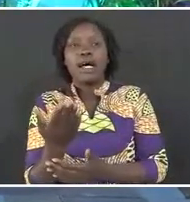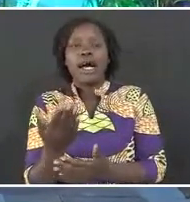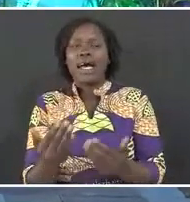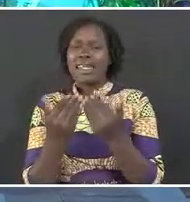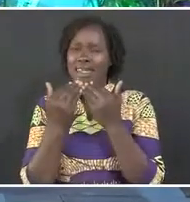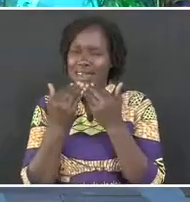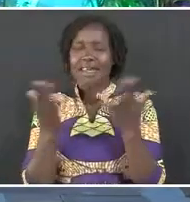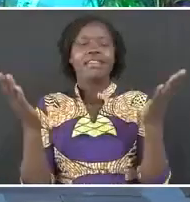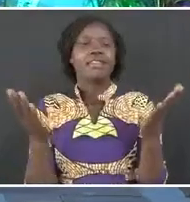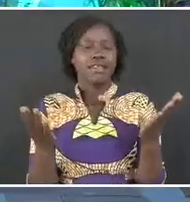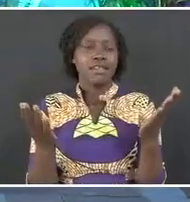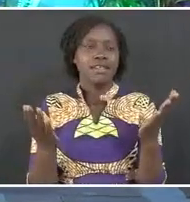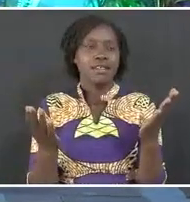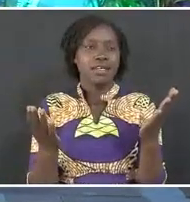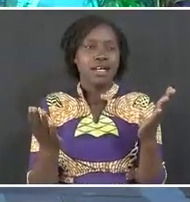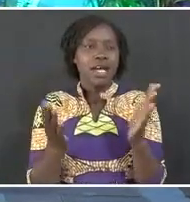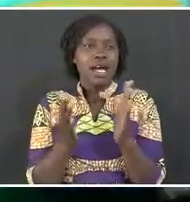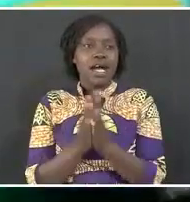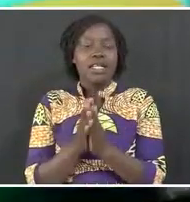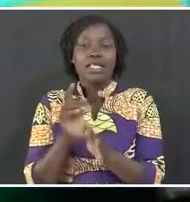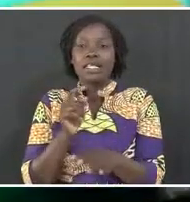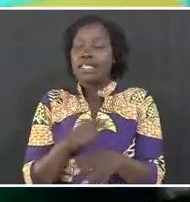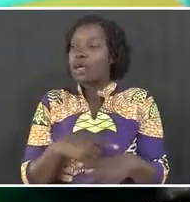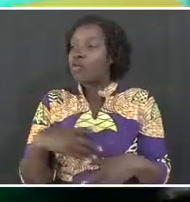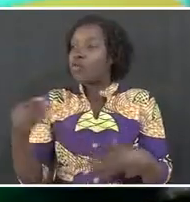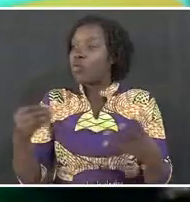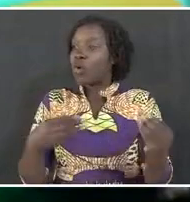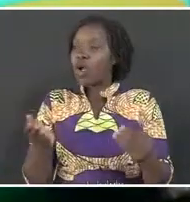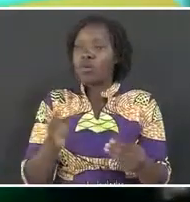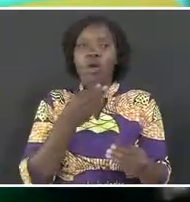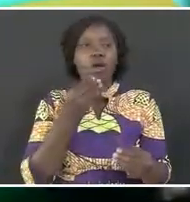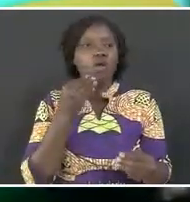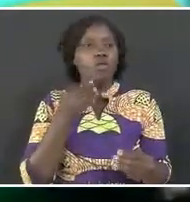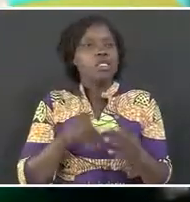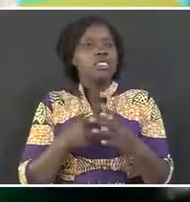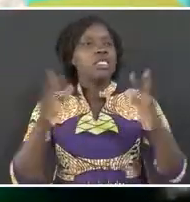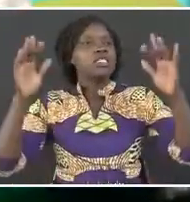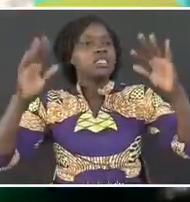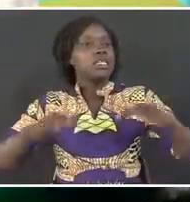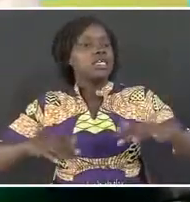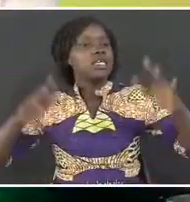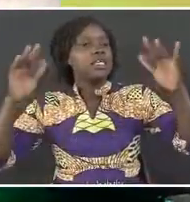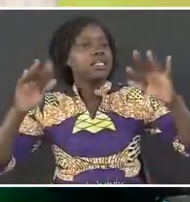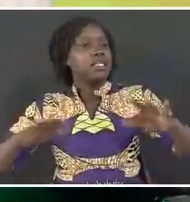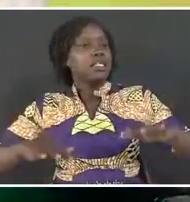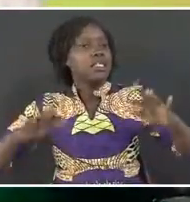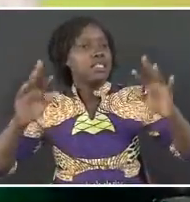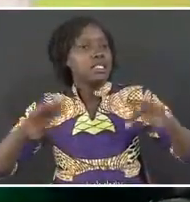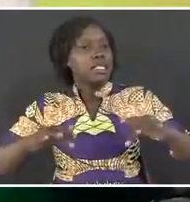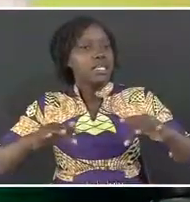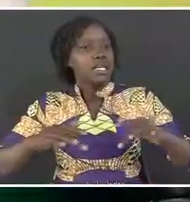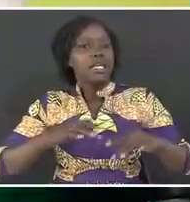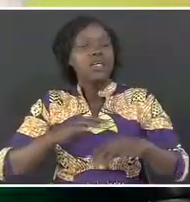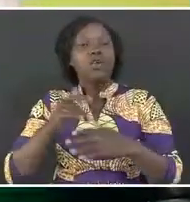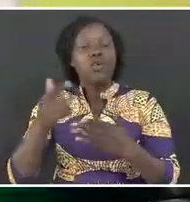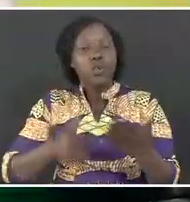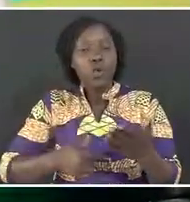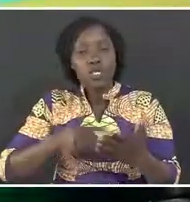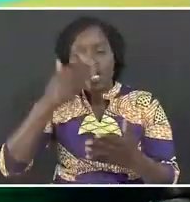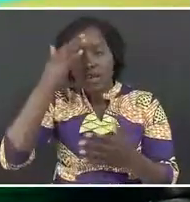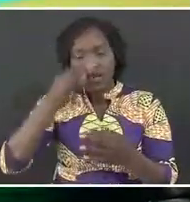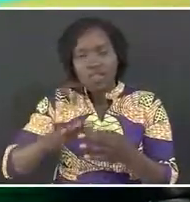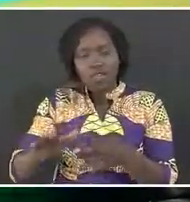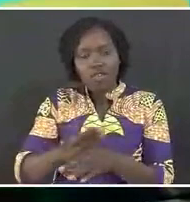came. And by the time we were going home, it started raining. Isn't God faithful? And